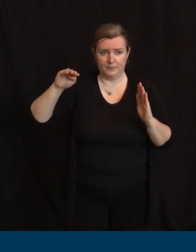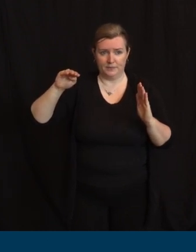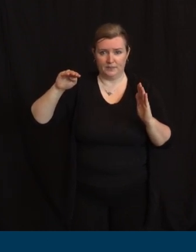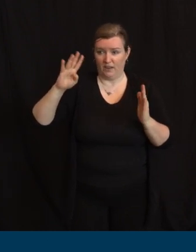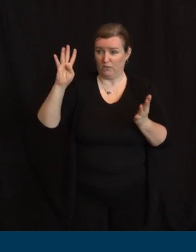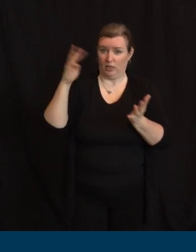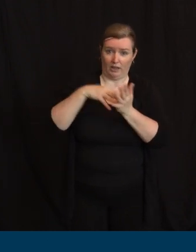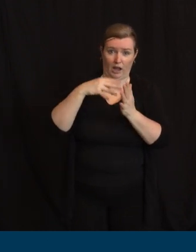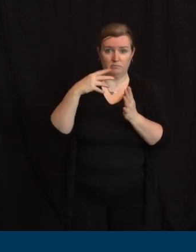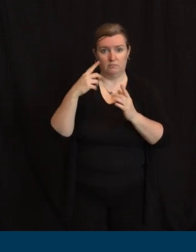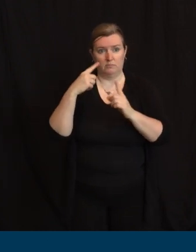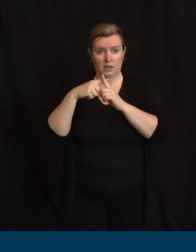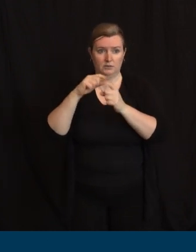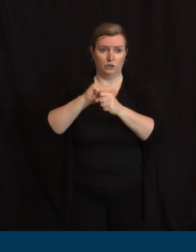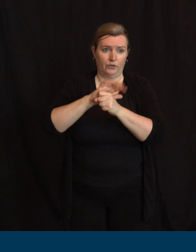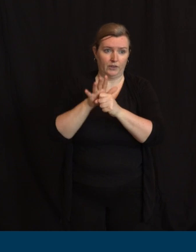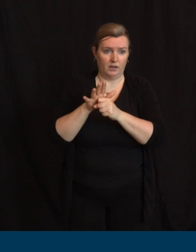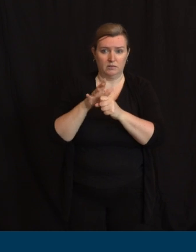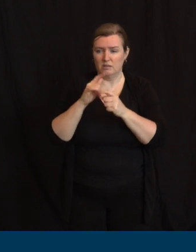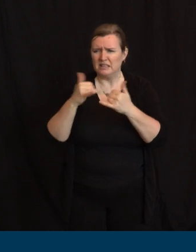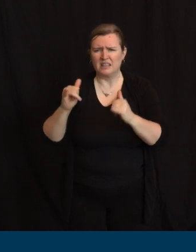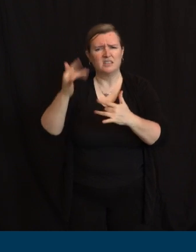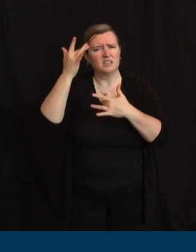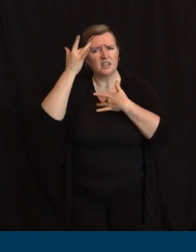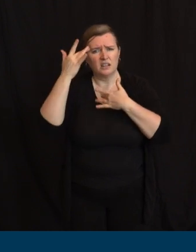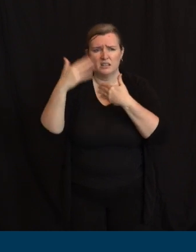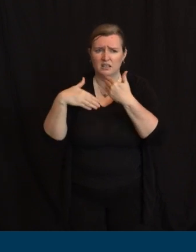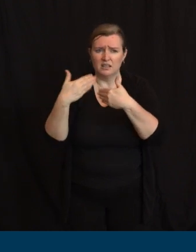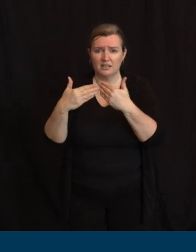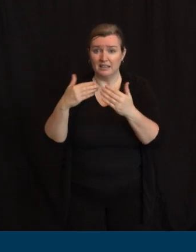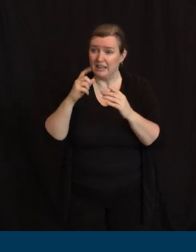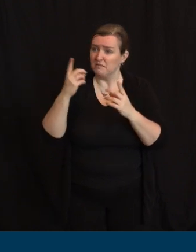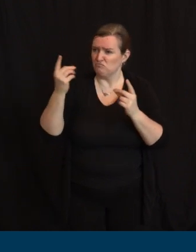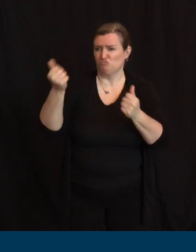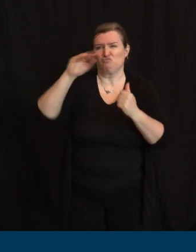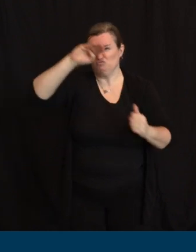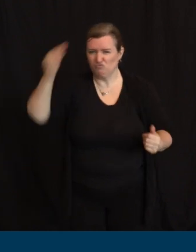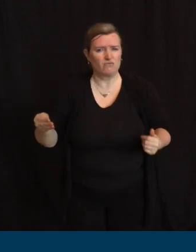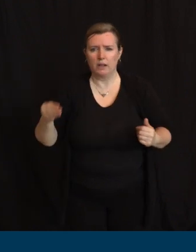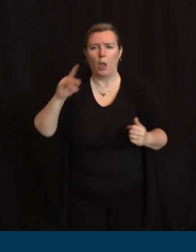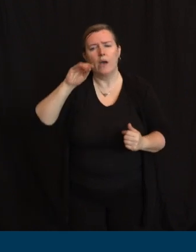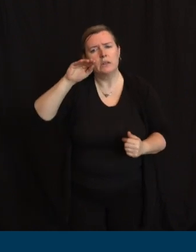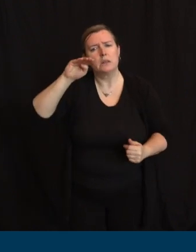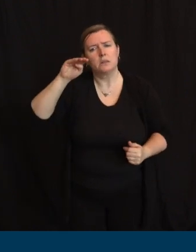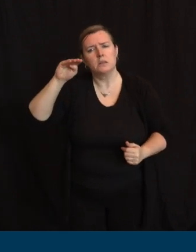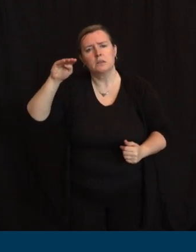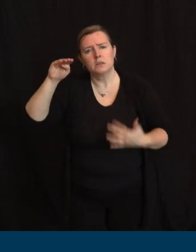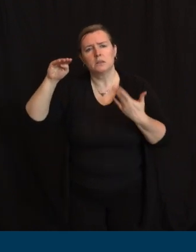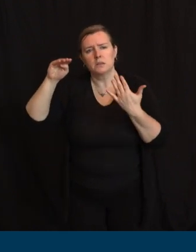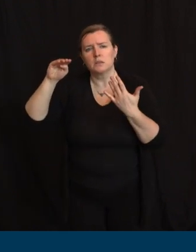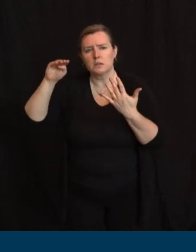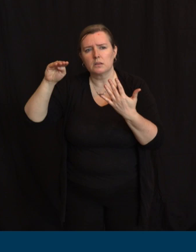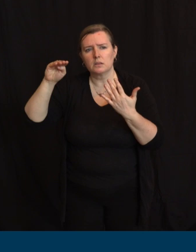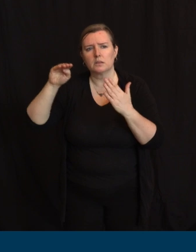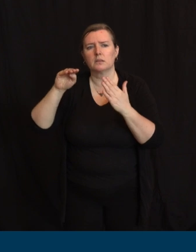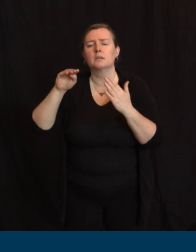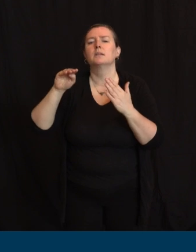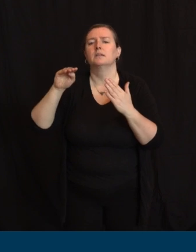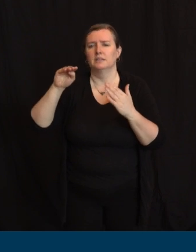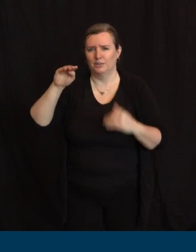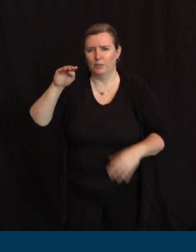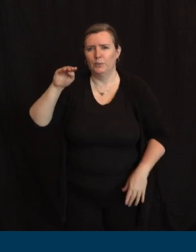So job number one is to break the back of the curve, flatten it as much as possible. Please continue to stay home and adhere to social